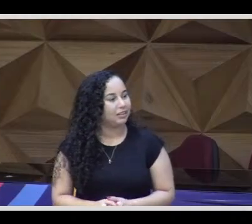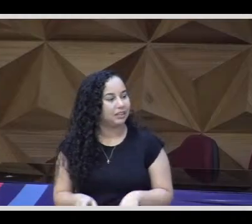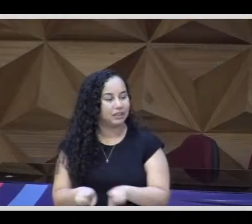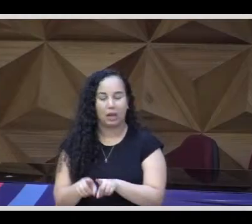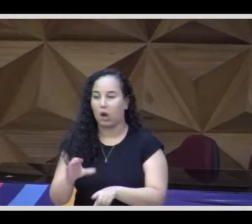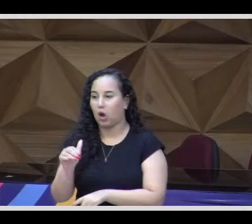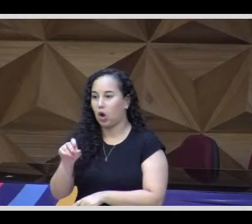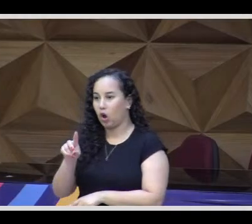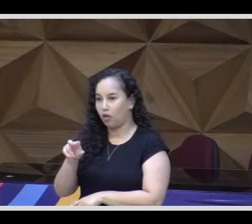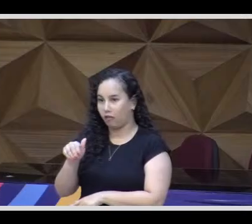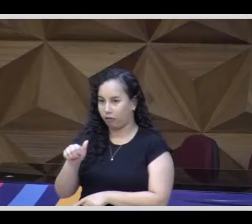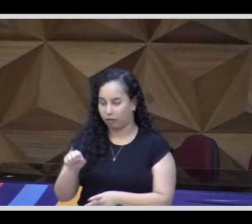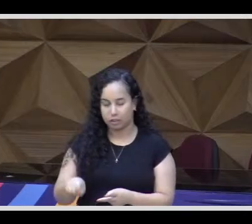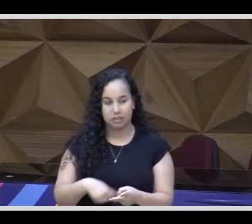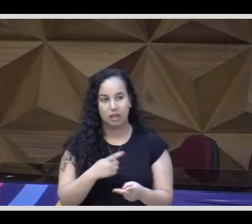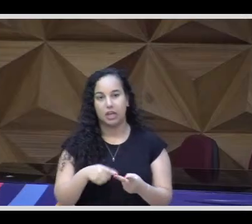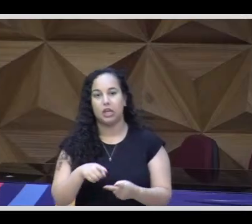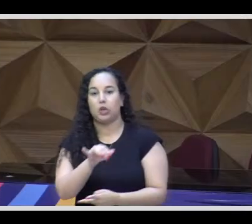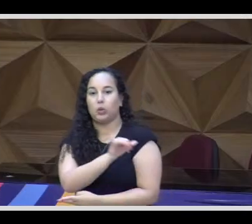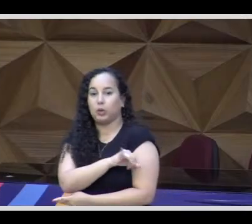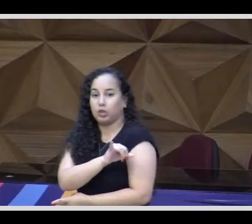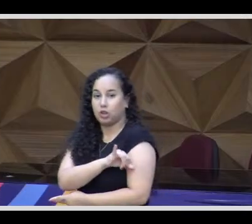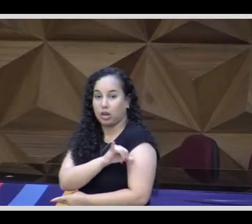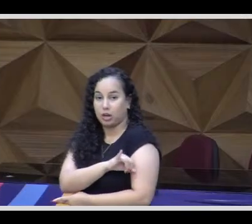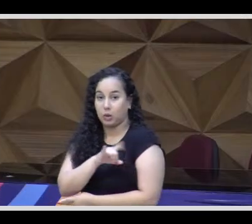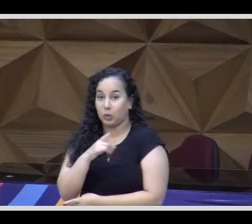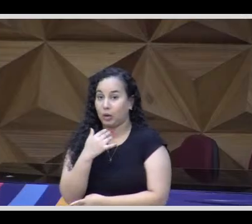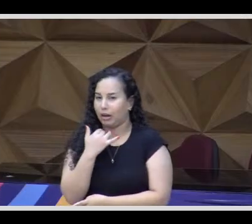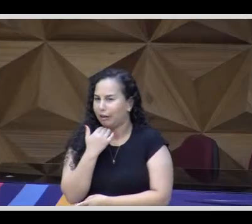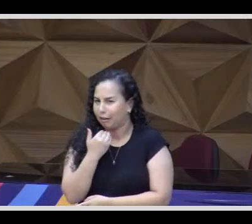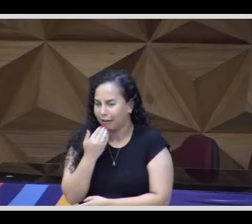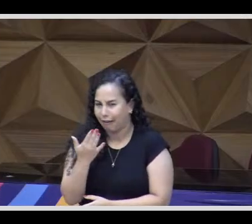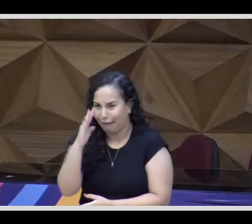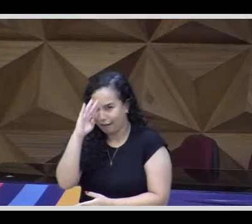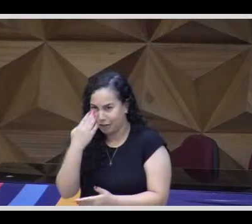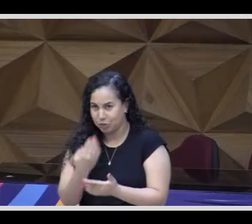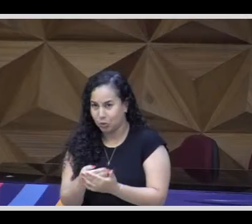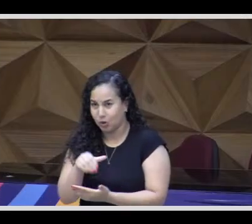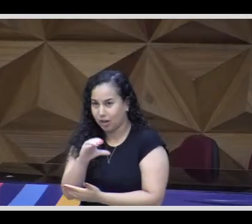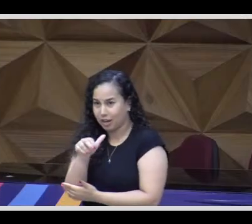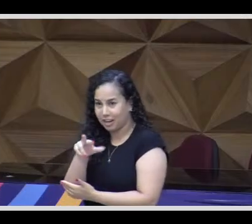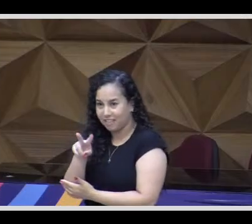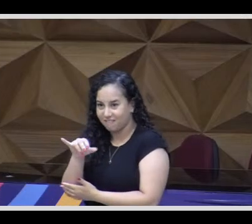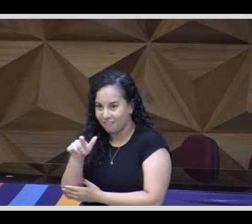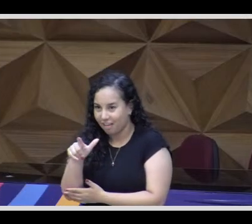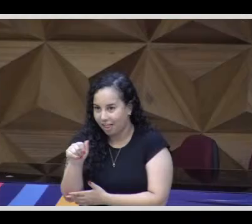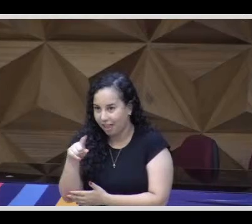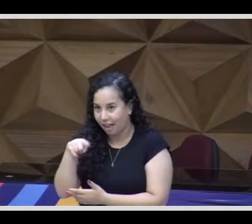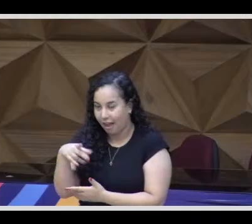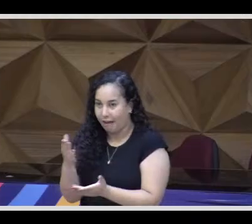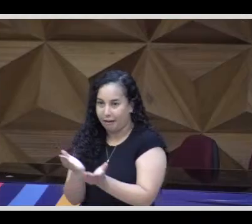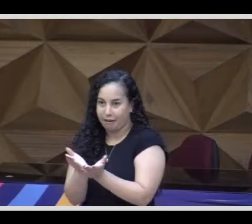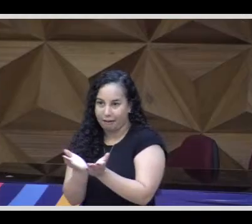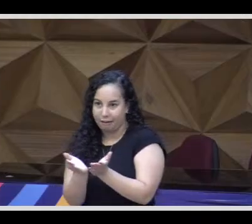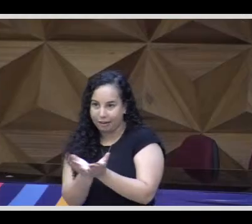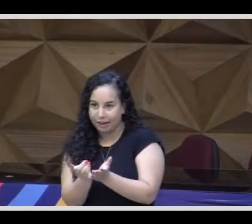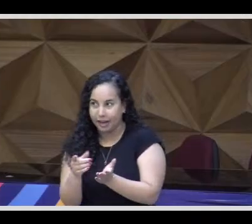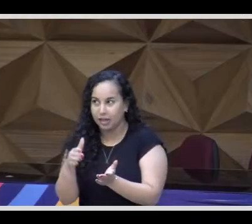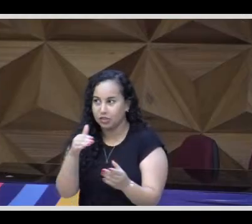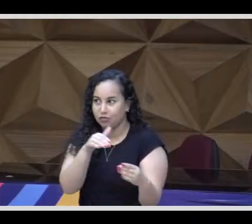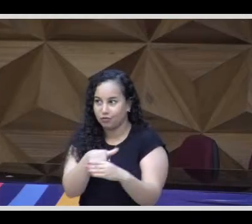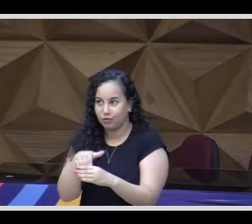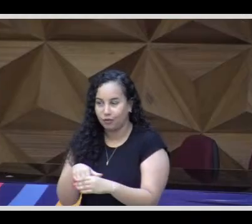Covas at that time. In Rio, no one believed that Crivella, an evangelical candidate, was going